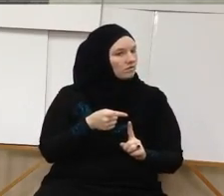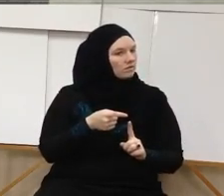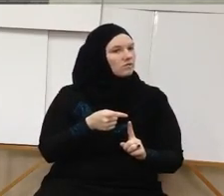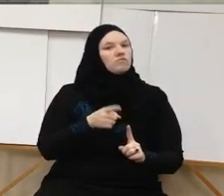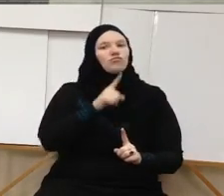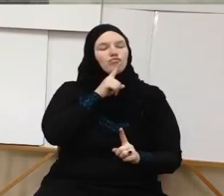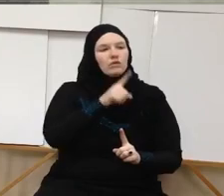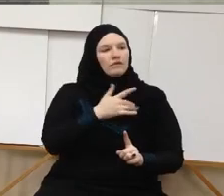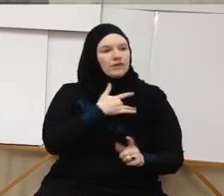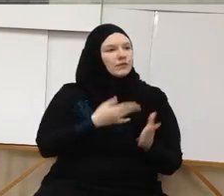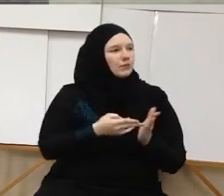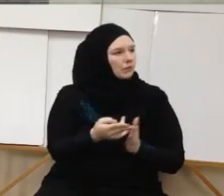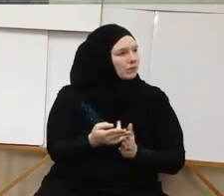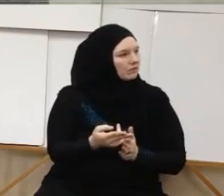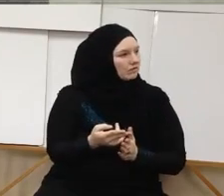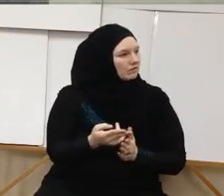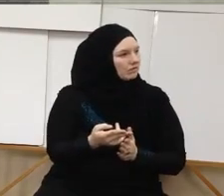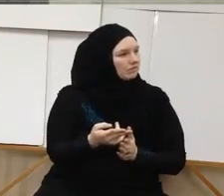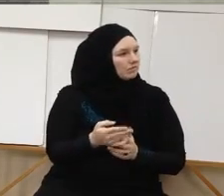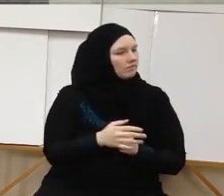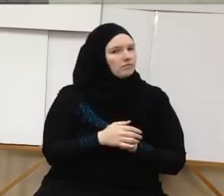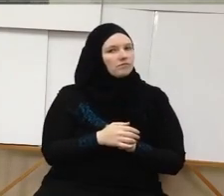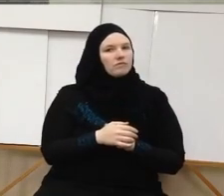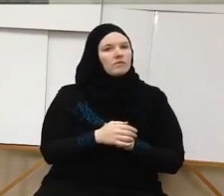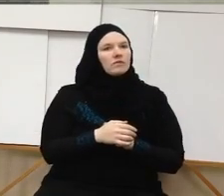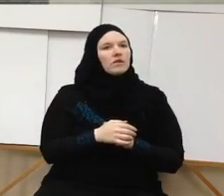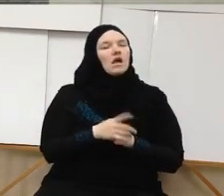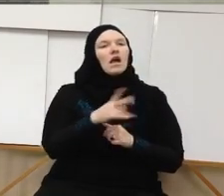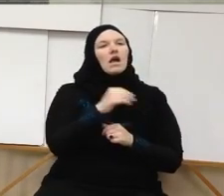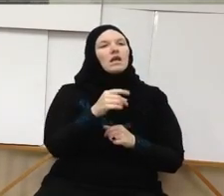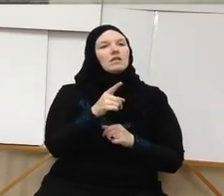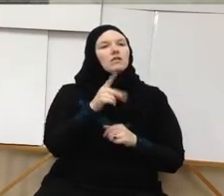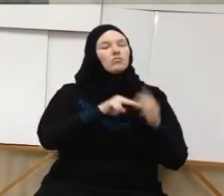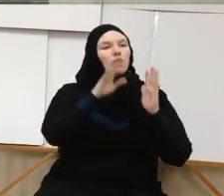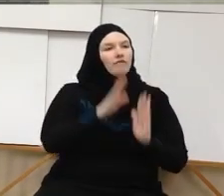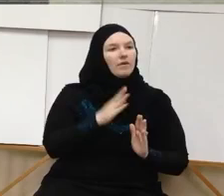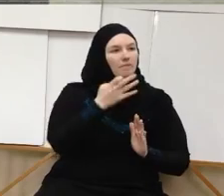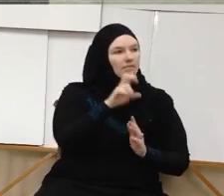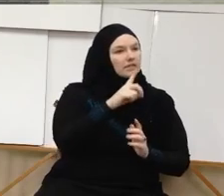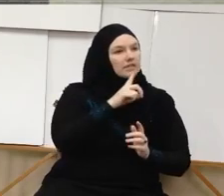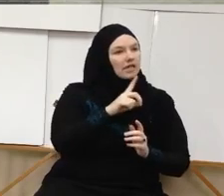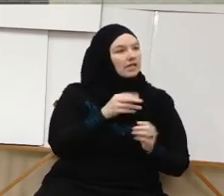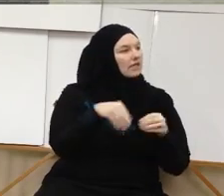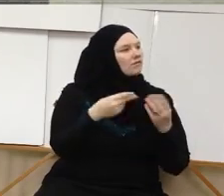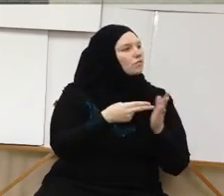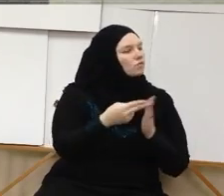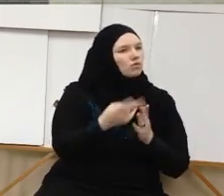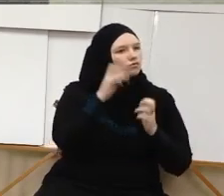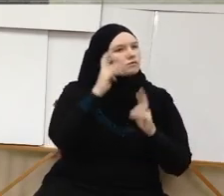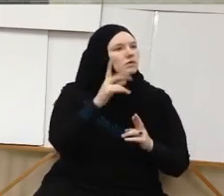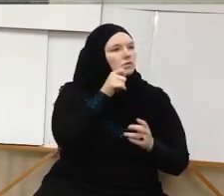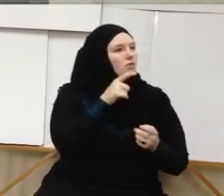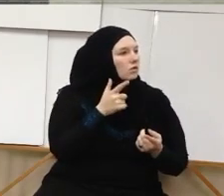sincerity. Then they asked him, whom should we give it to? He says, to Allah, to His Messenger,